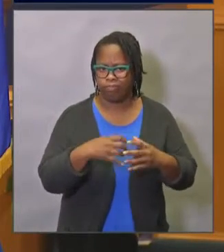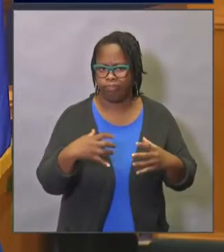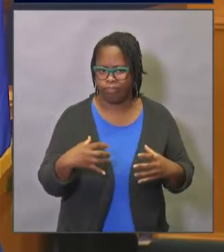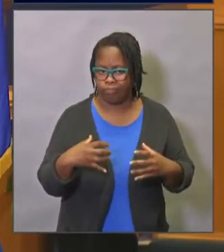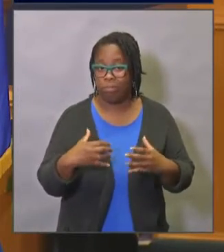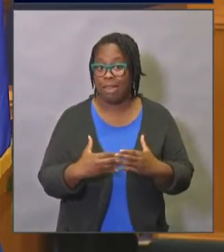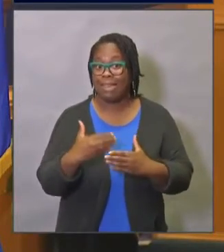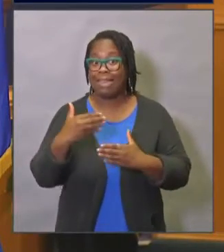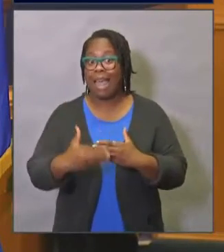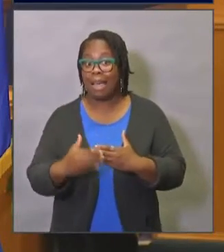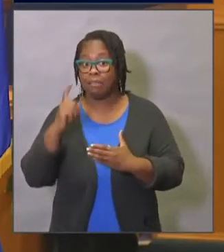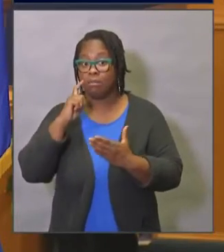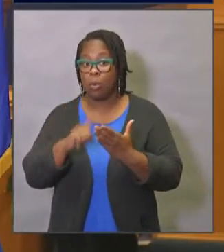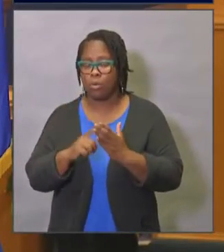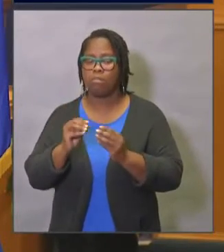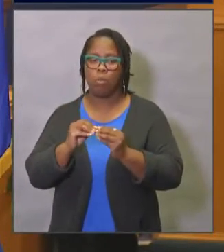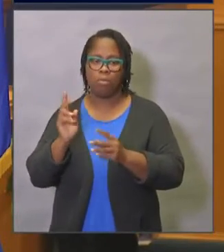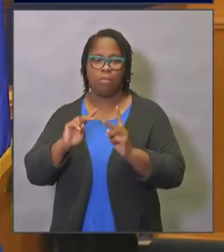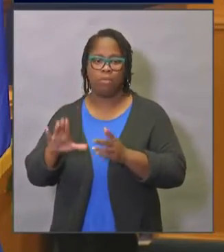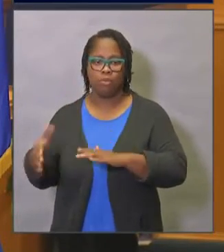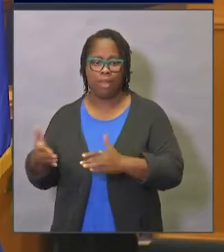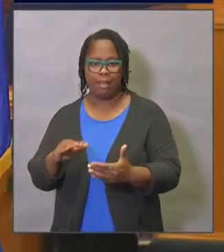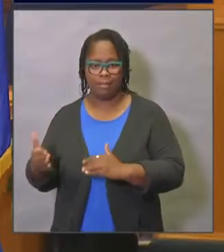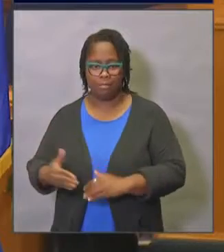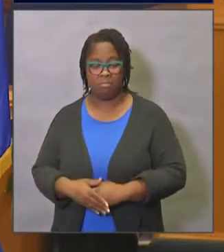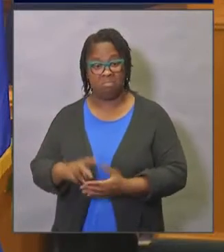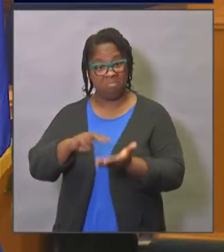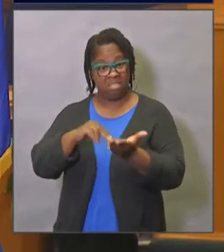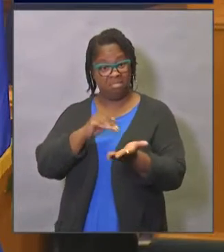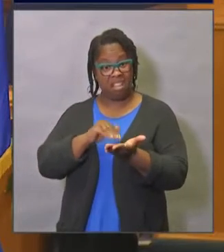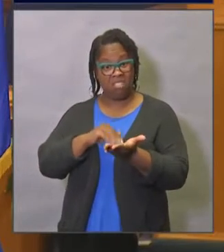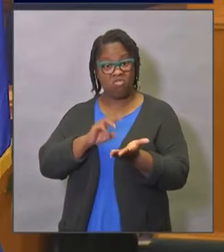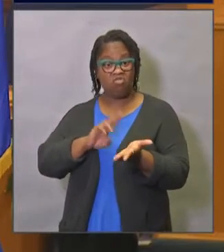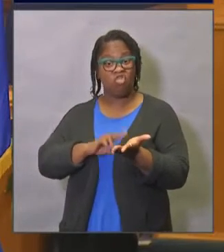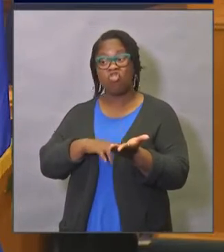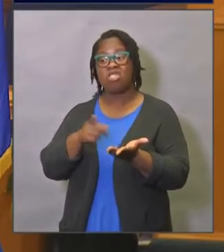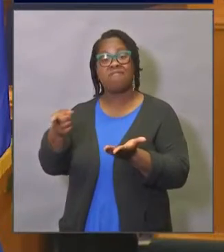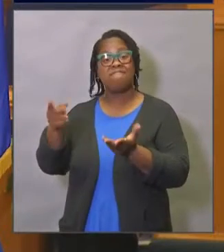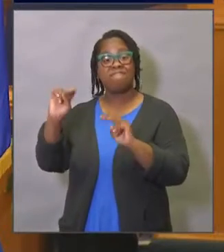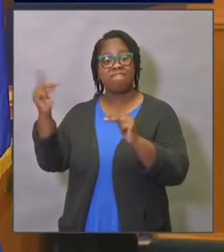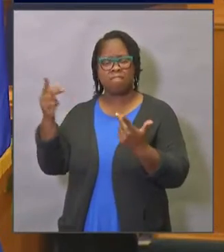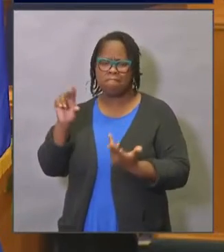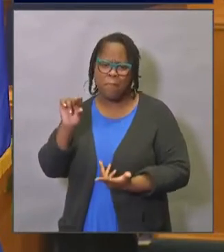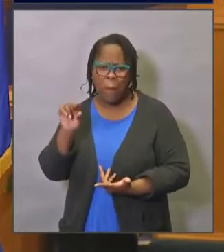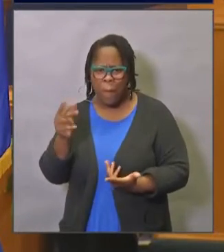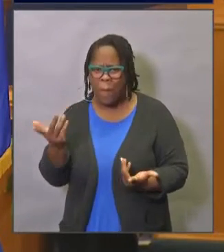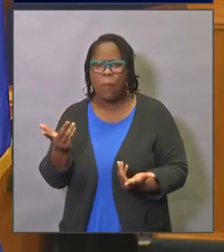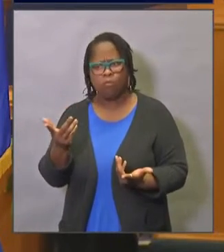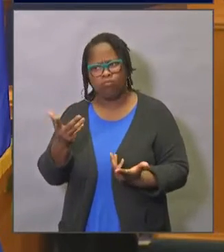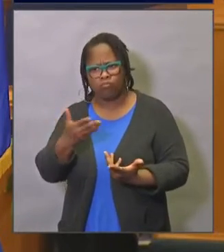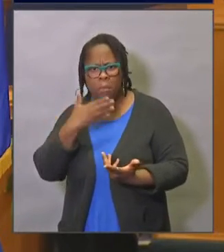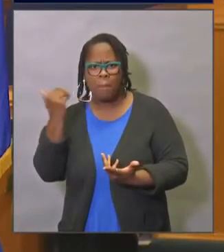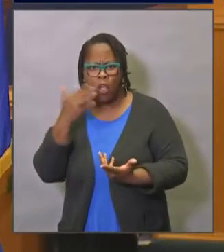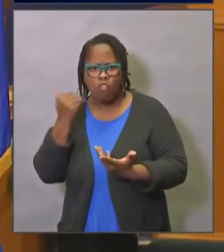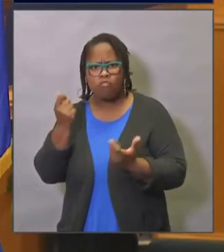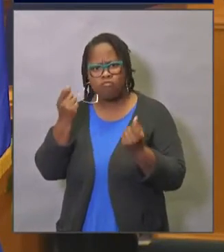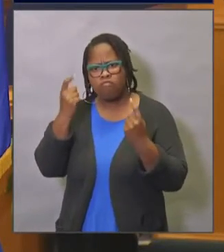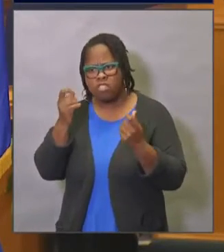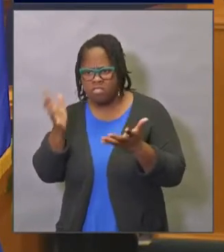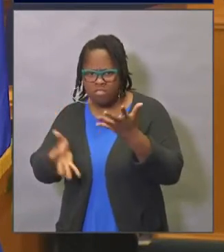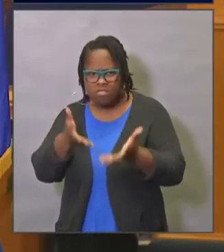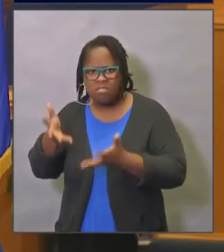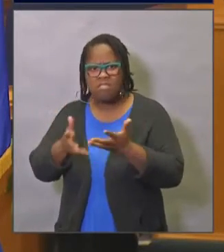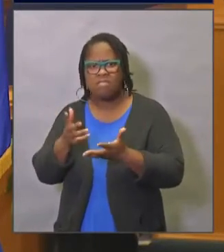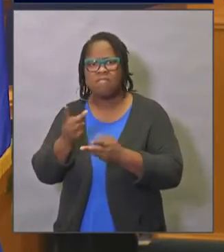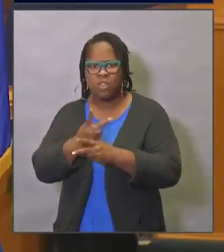with COVID. We've gained experience about the fact, as I mentioned, that mechanical ventilation isn't the best first option to someone who's struggling